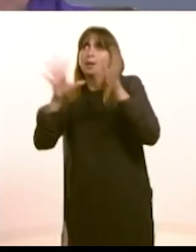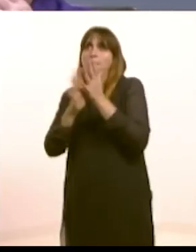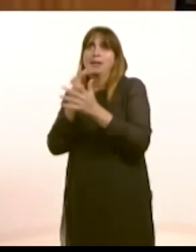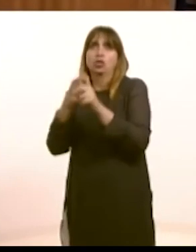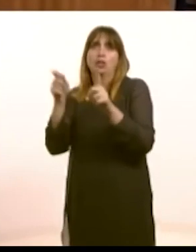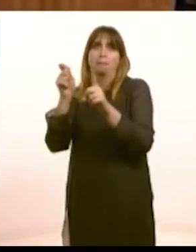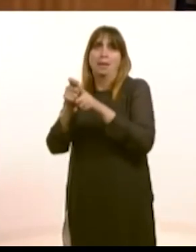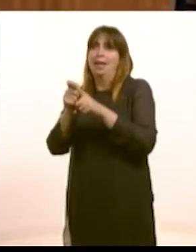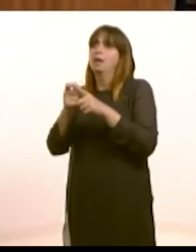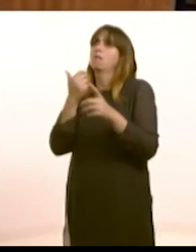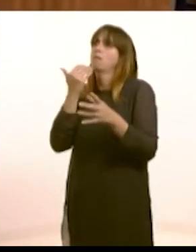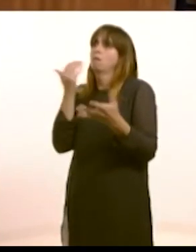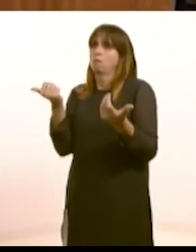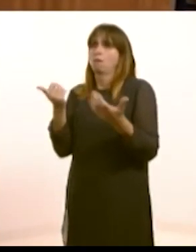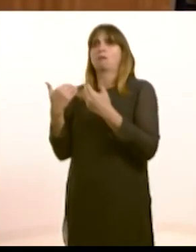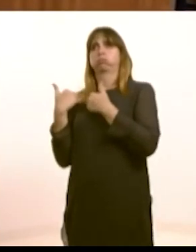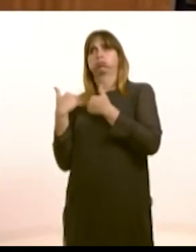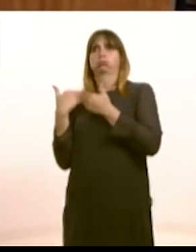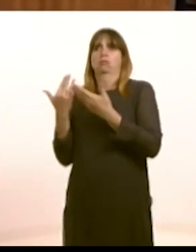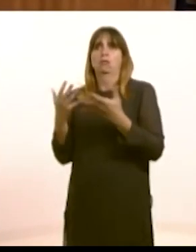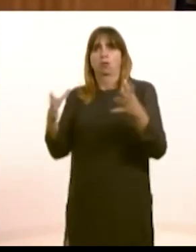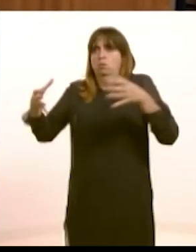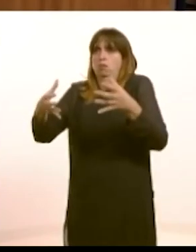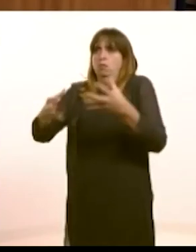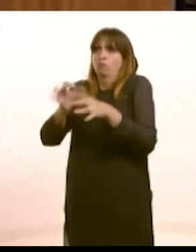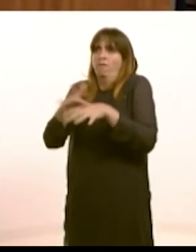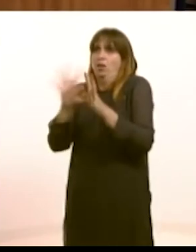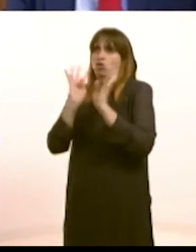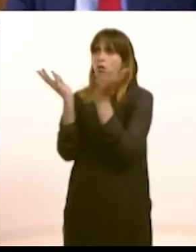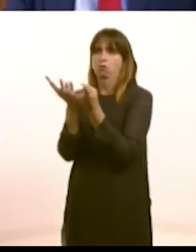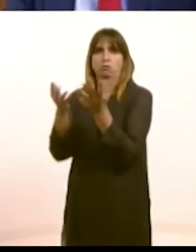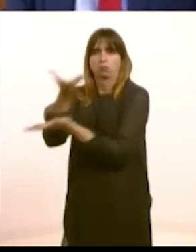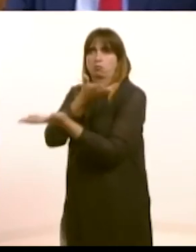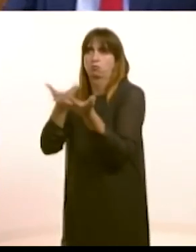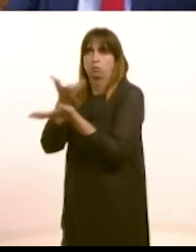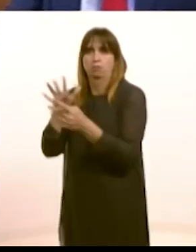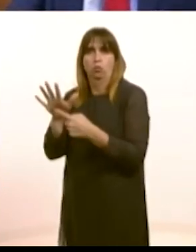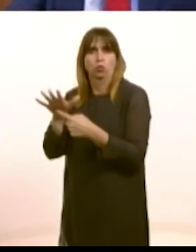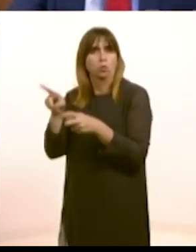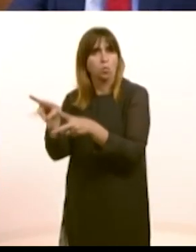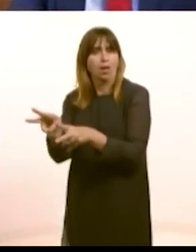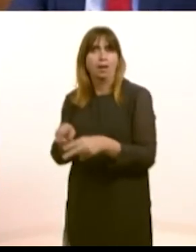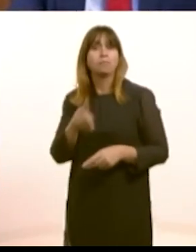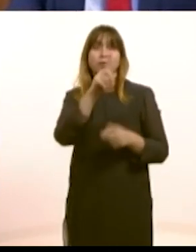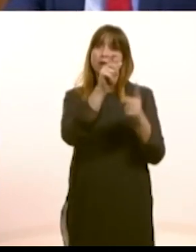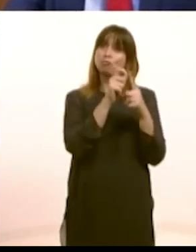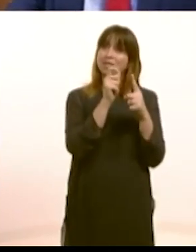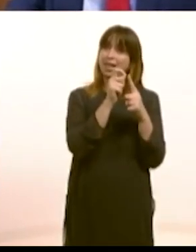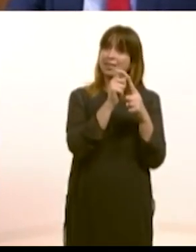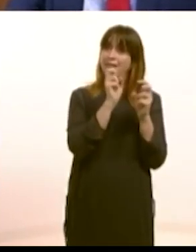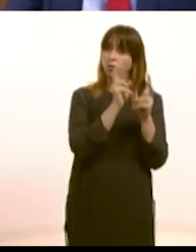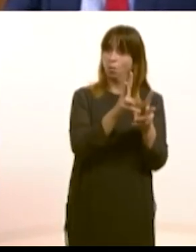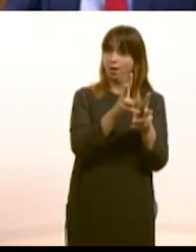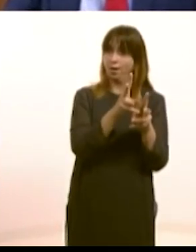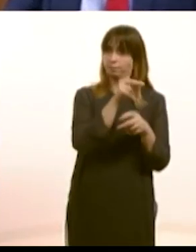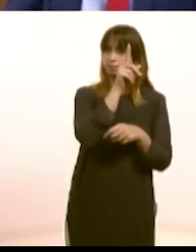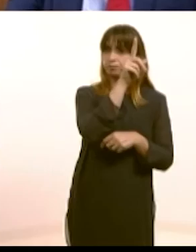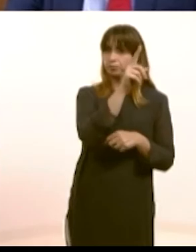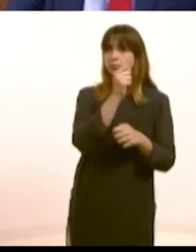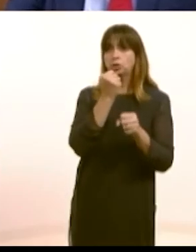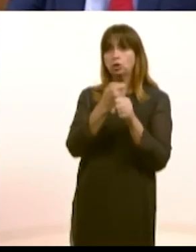country? Well, he will know. He's seen it himself as to how it works. The reality is that we saw in Prestatyn GP practices, two of them, if I remember